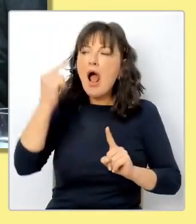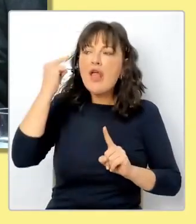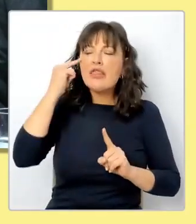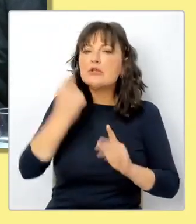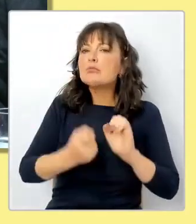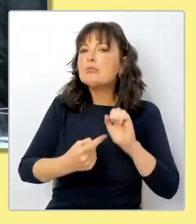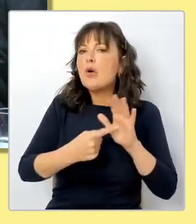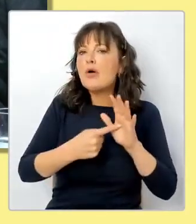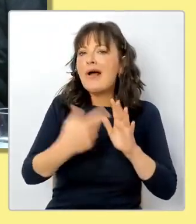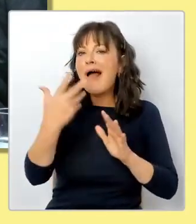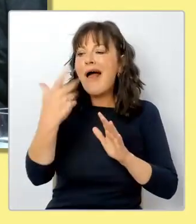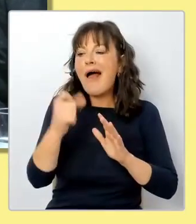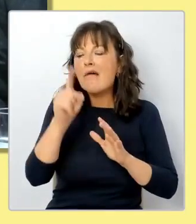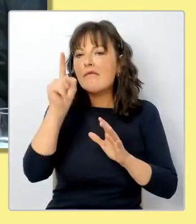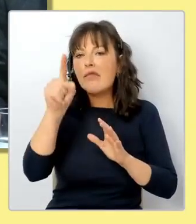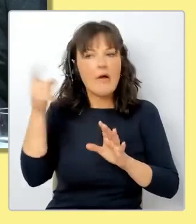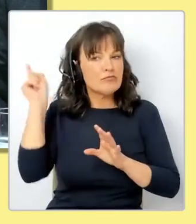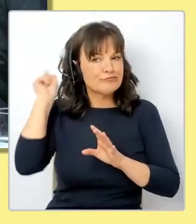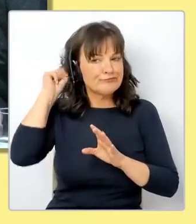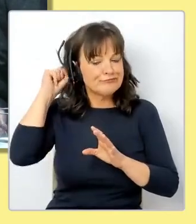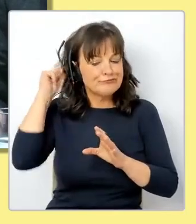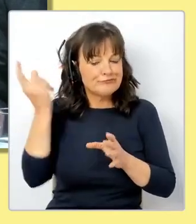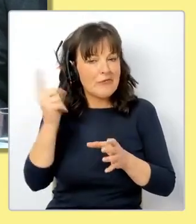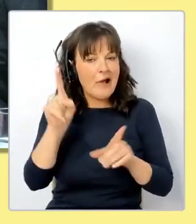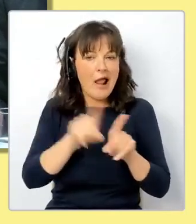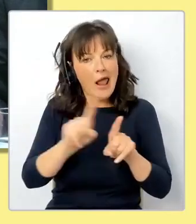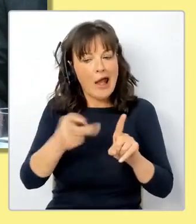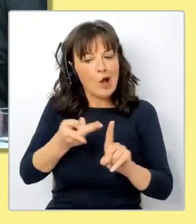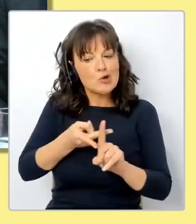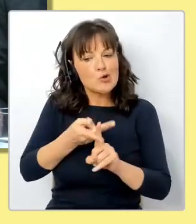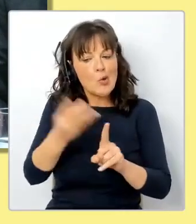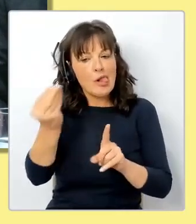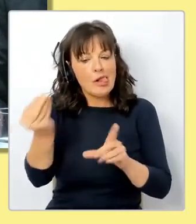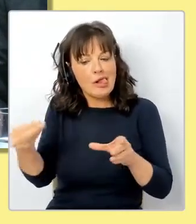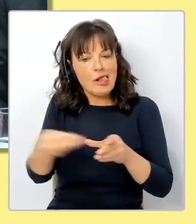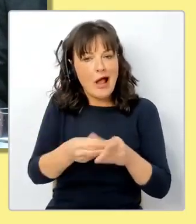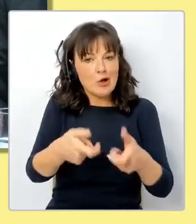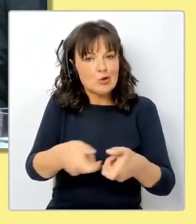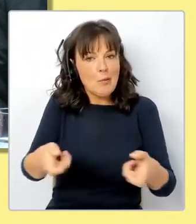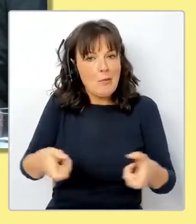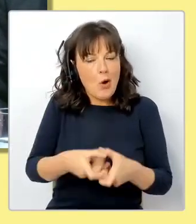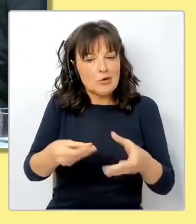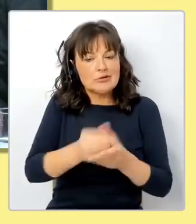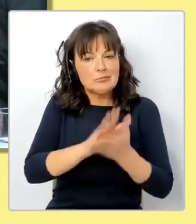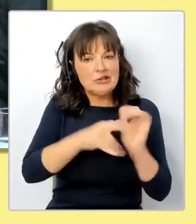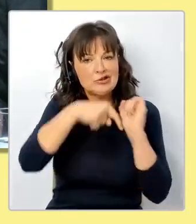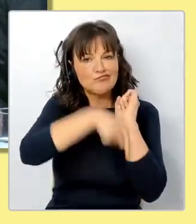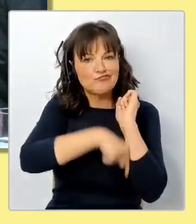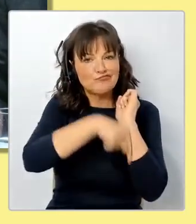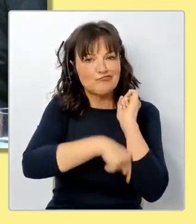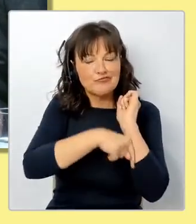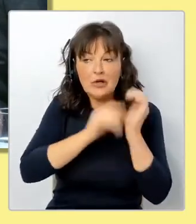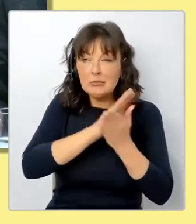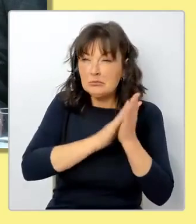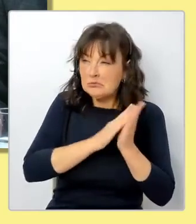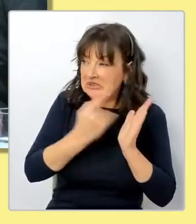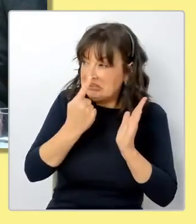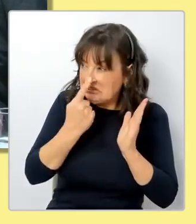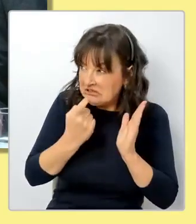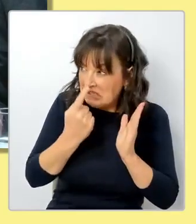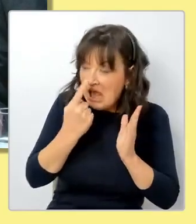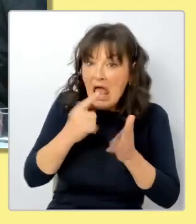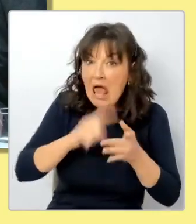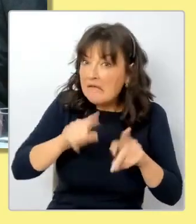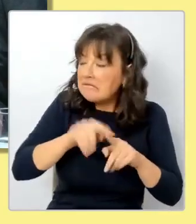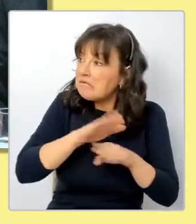that tool in our toolbox, if you like. It could increase our leverage, and it just gives us that opportunity should we want to use it. So I think